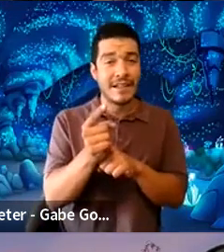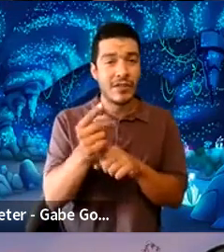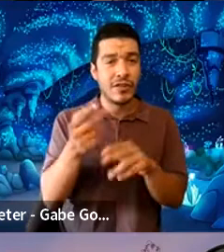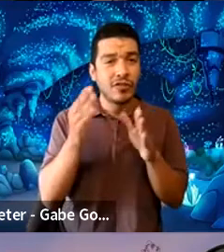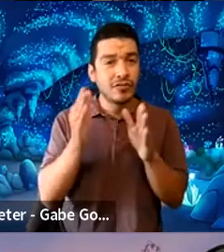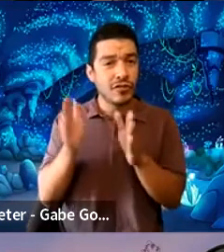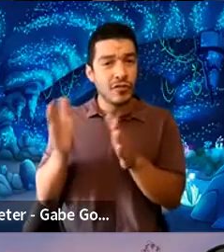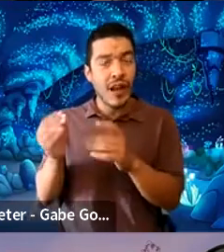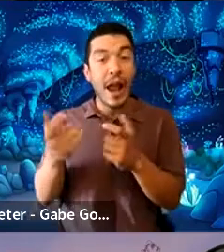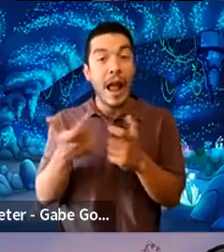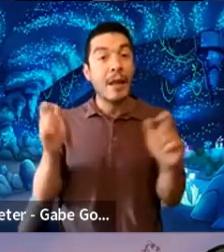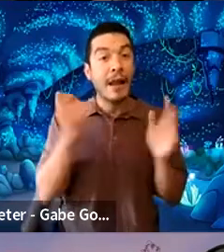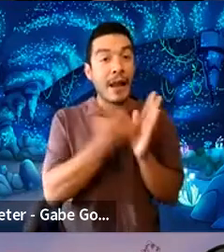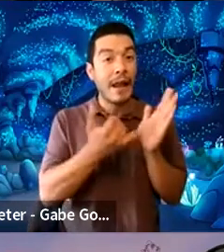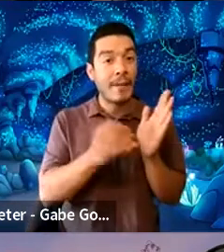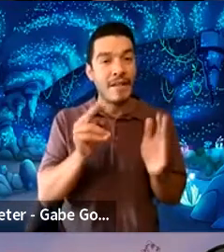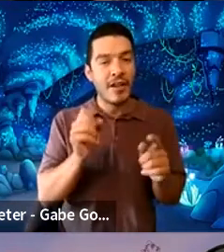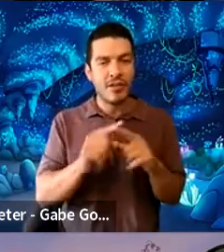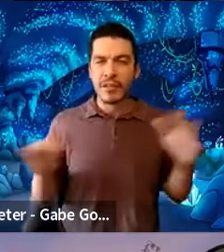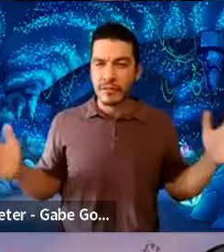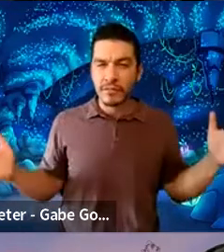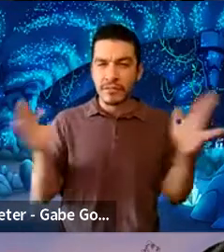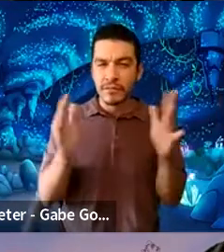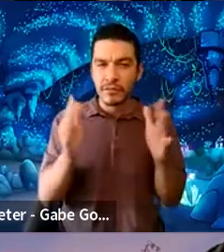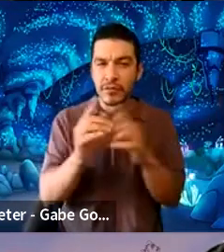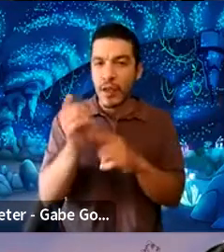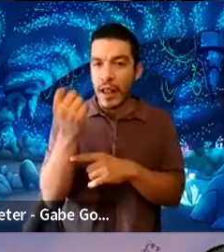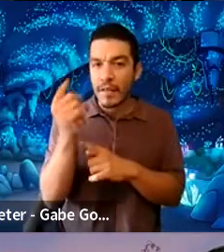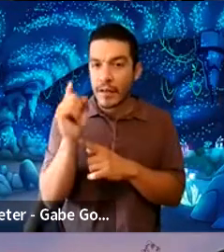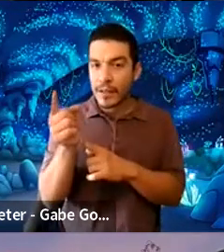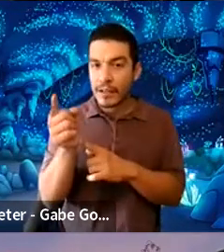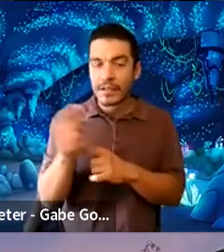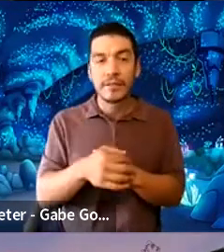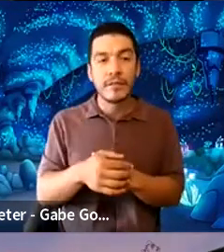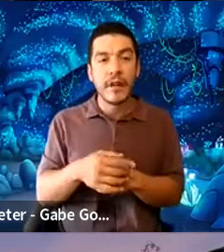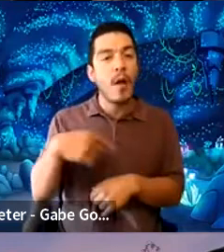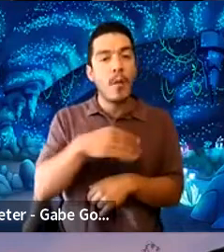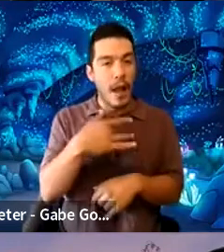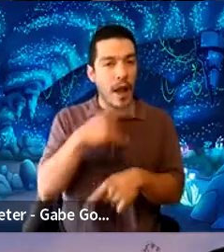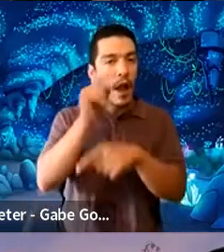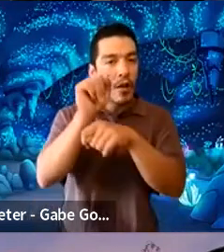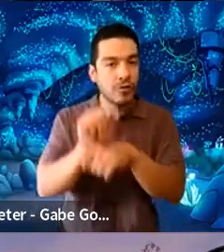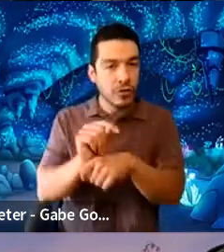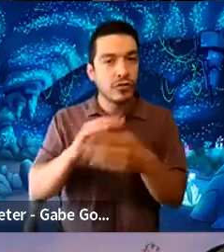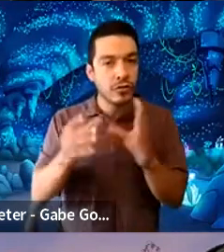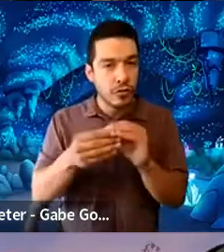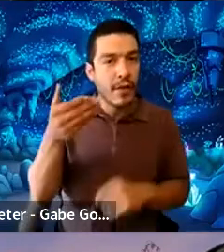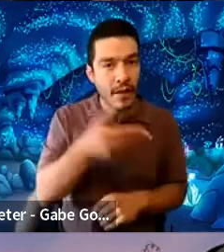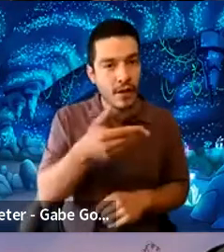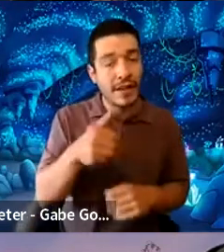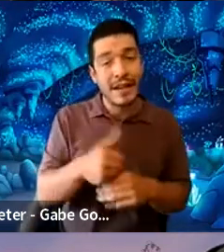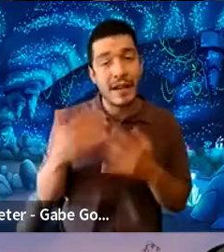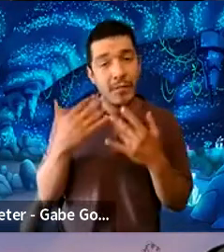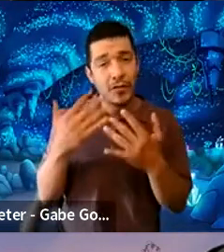big animated features, but condensed to 11 minutes. So there were we had traditional storytelling in a musical sense